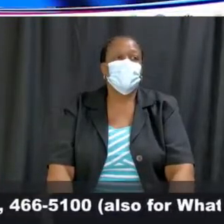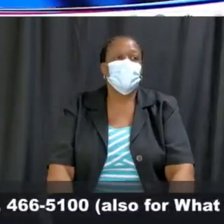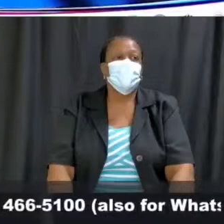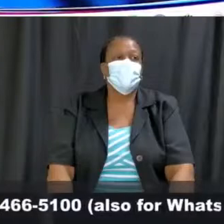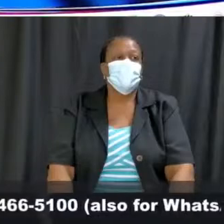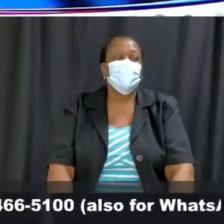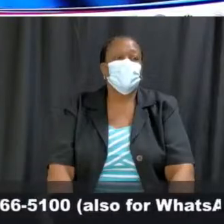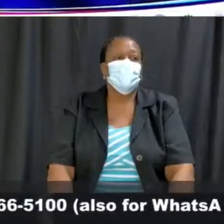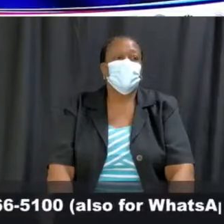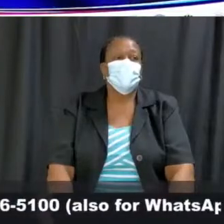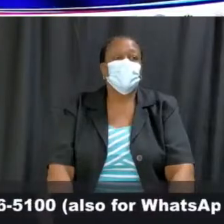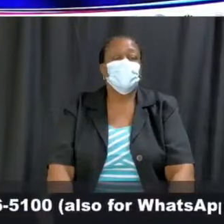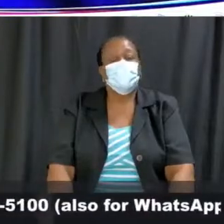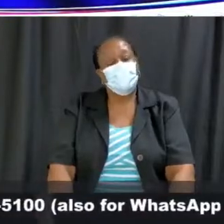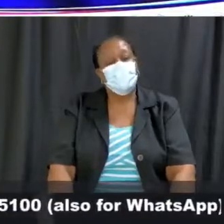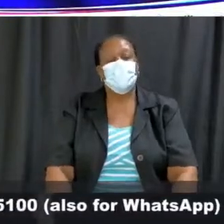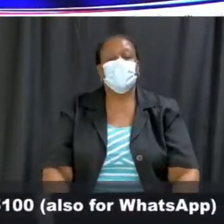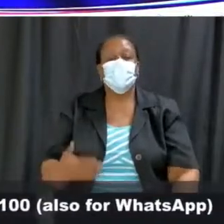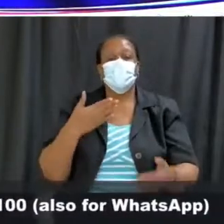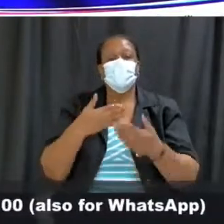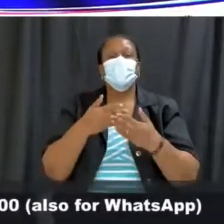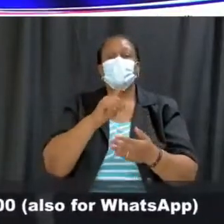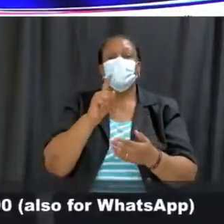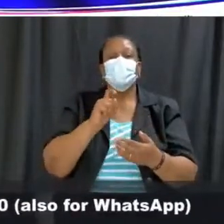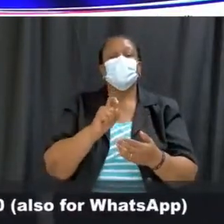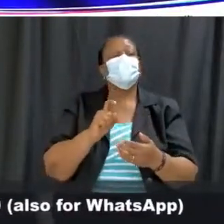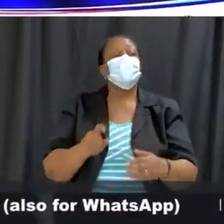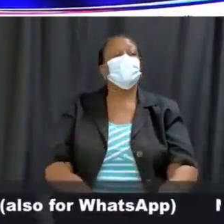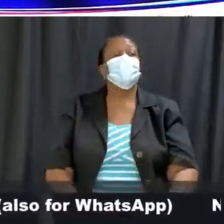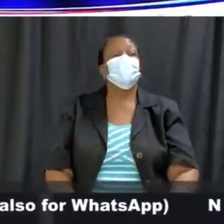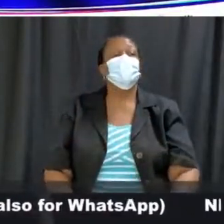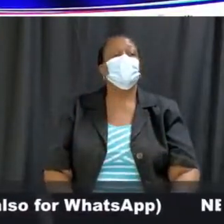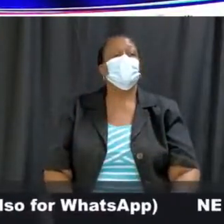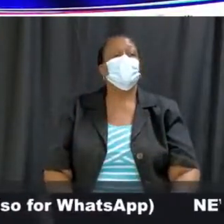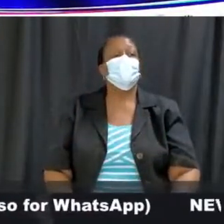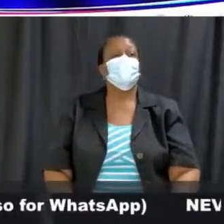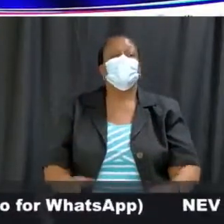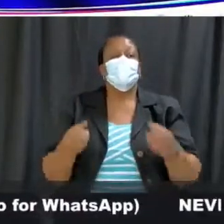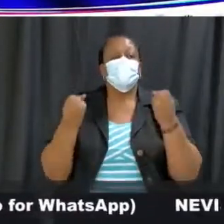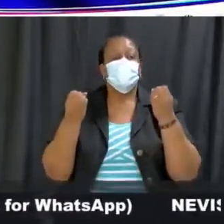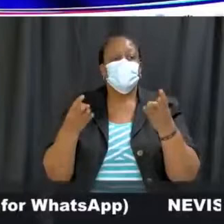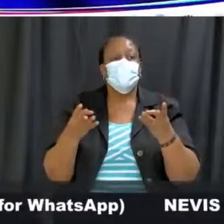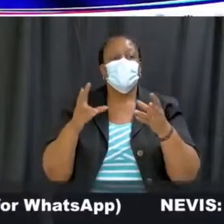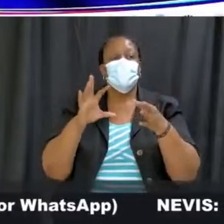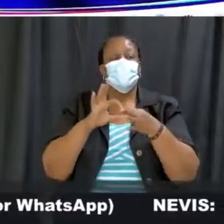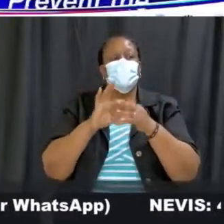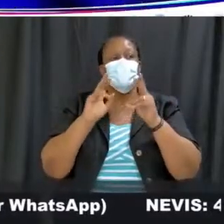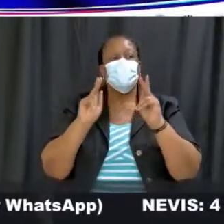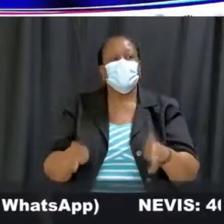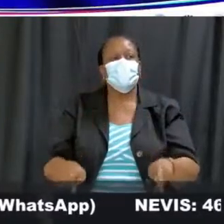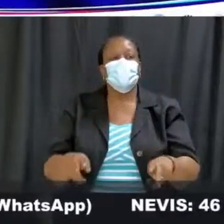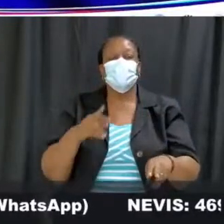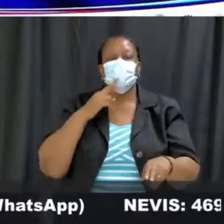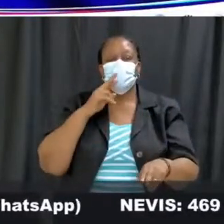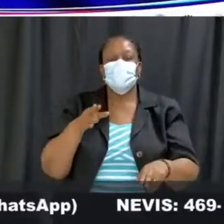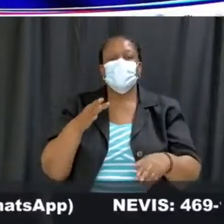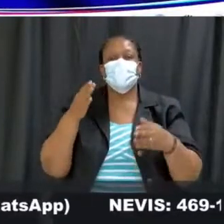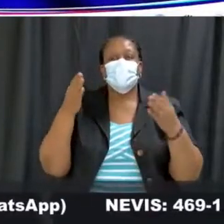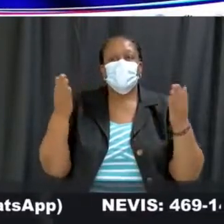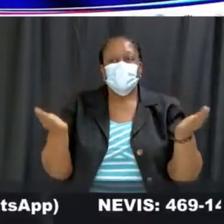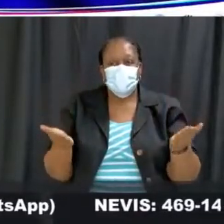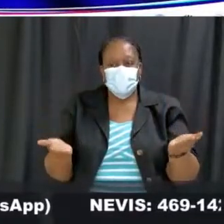Very good questions, Mr. Williams, in terms of how many of the cases are locals